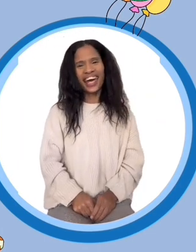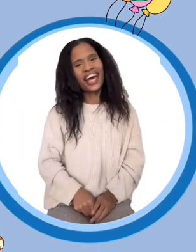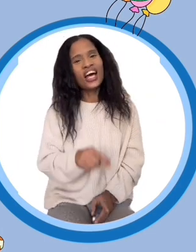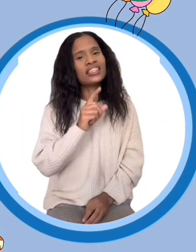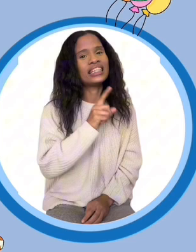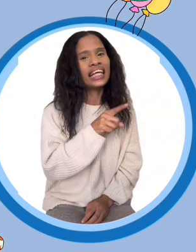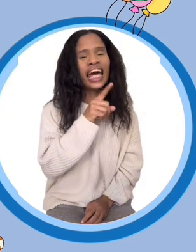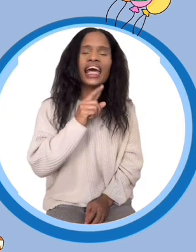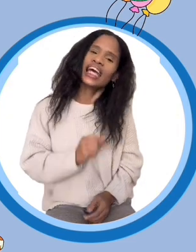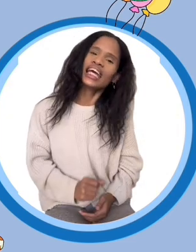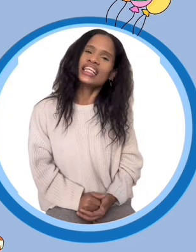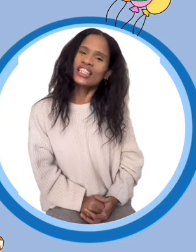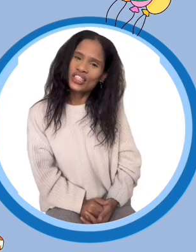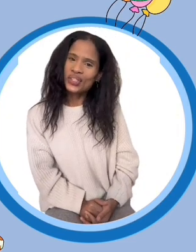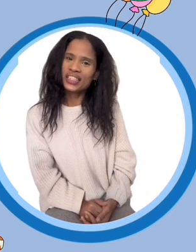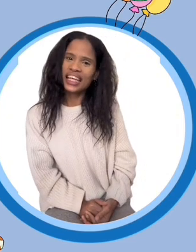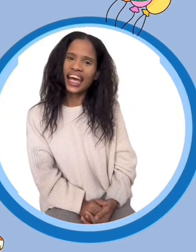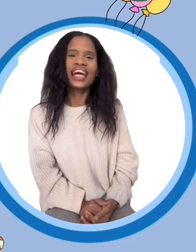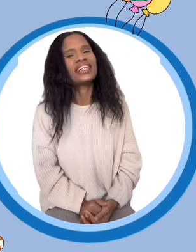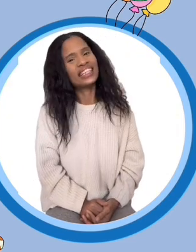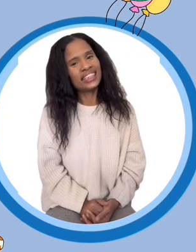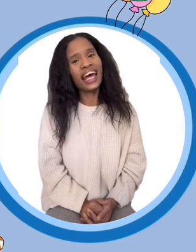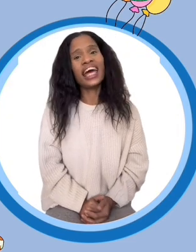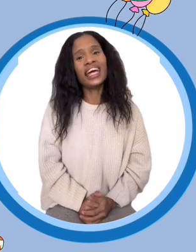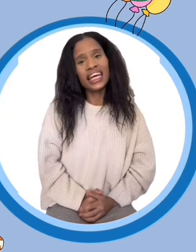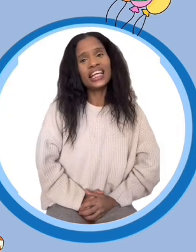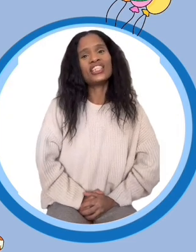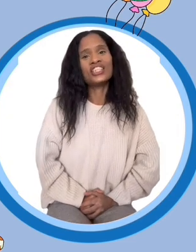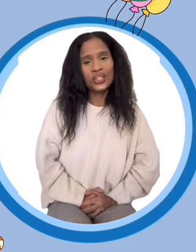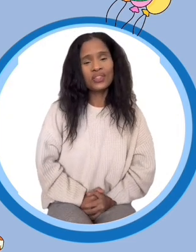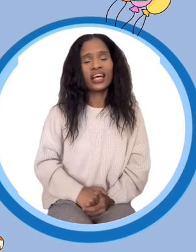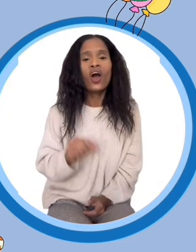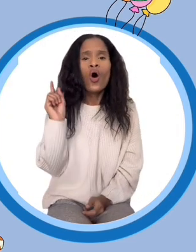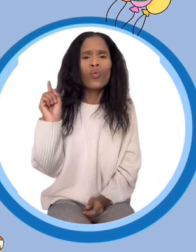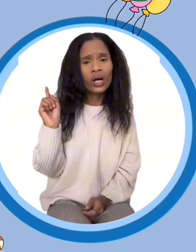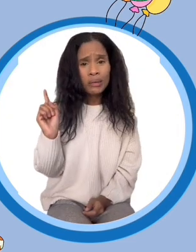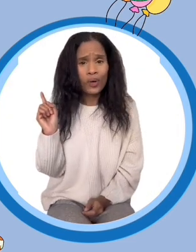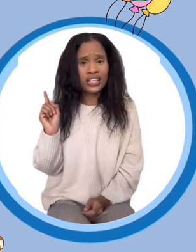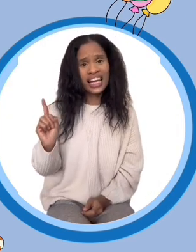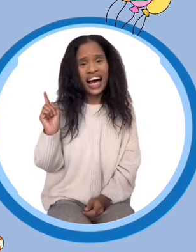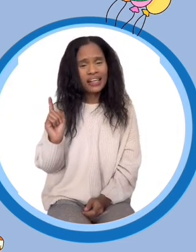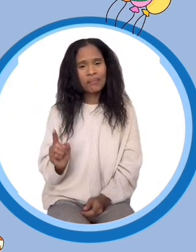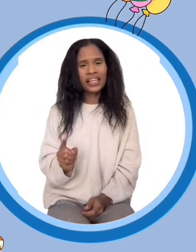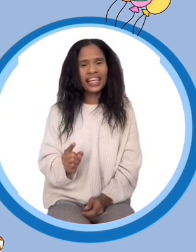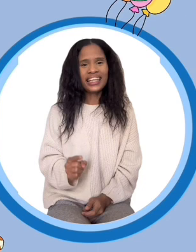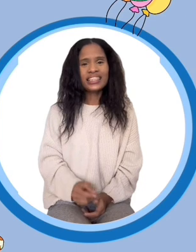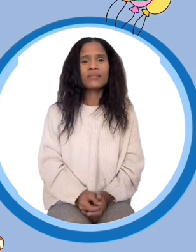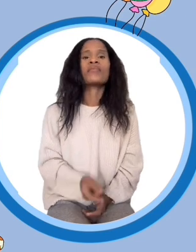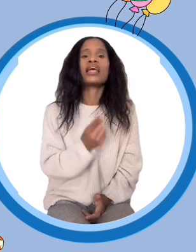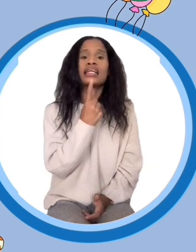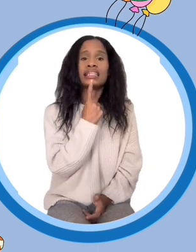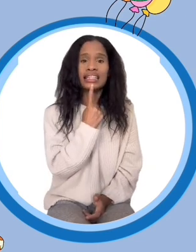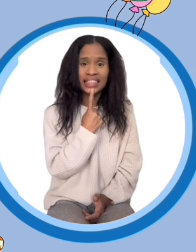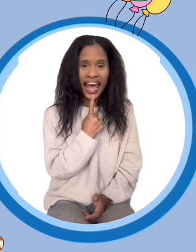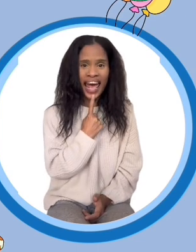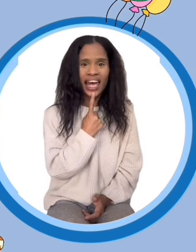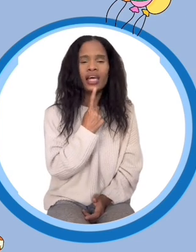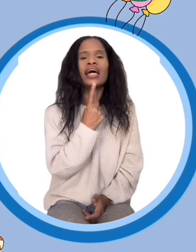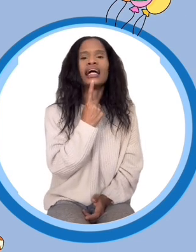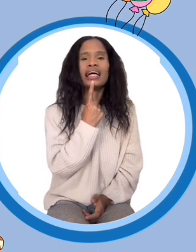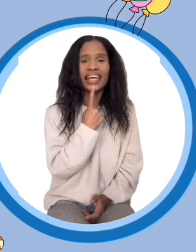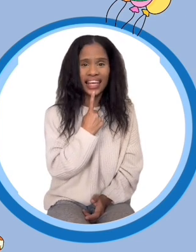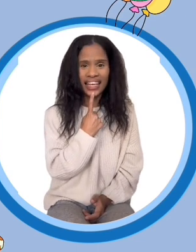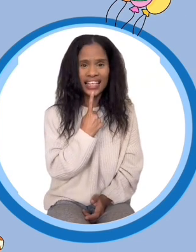Tuesday, today is Tuesday, today is Tuesday. One more time, please.